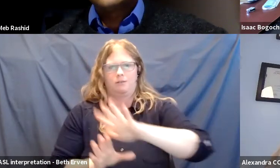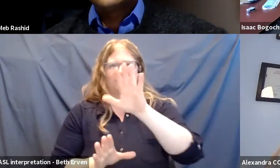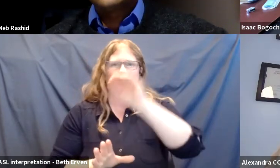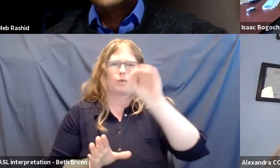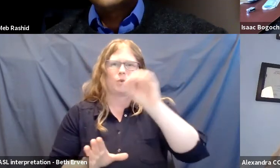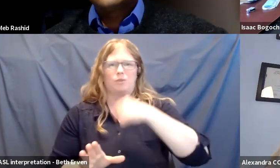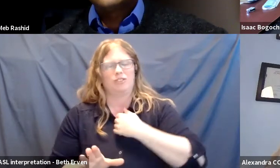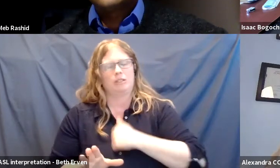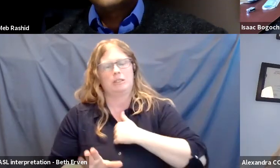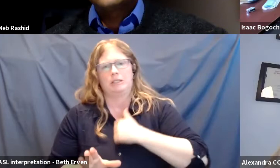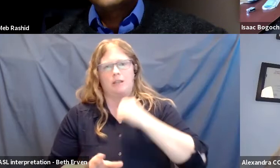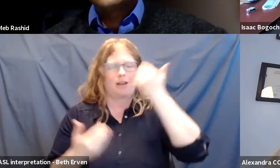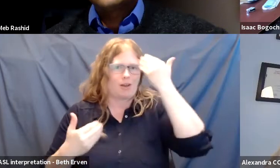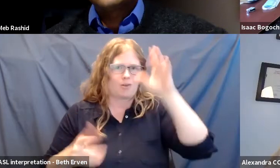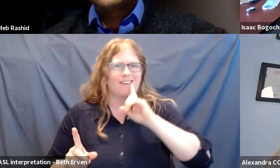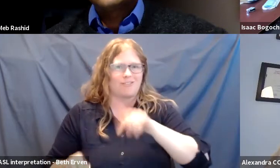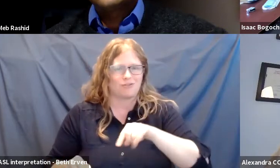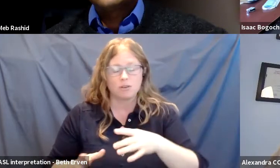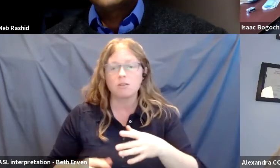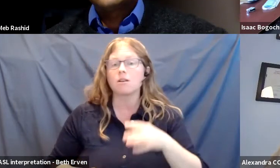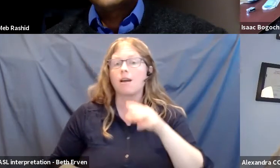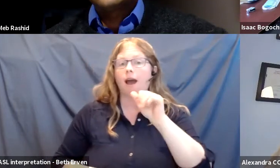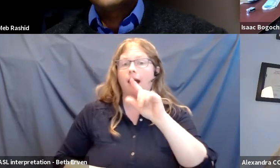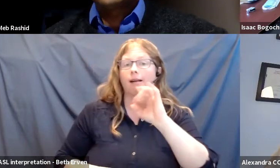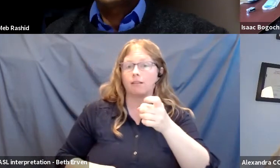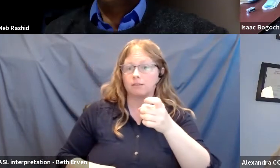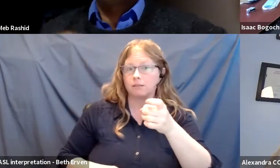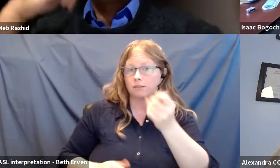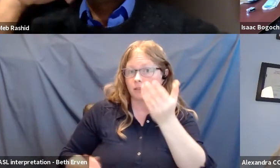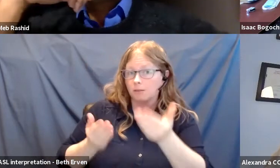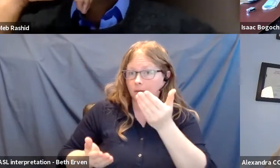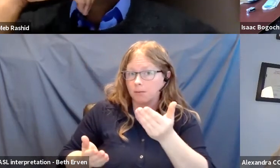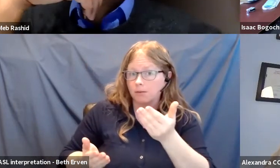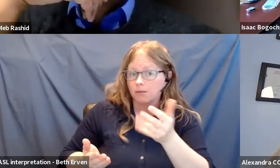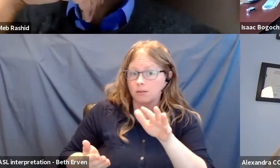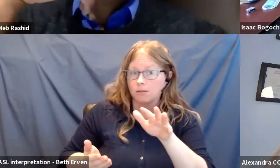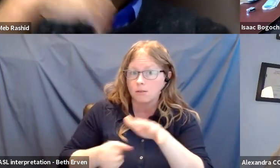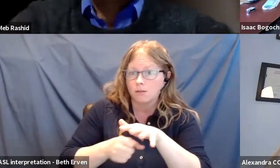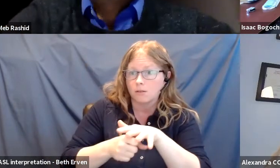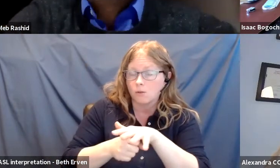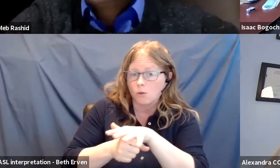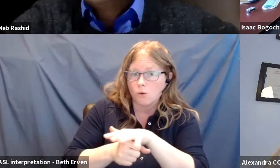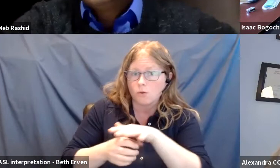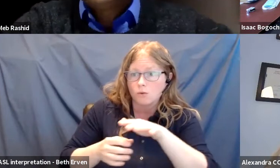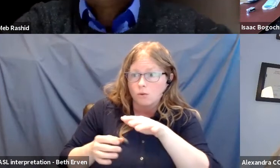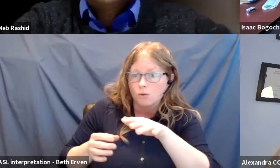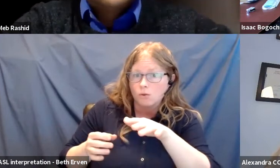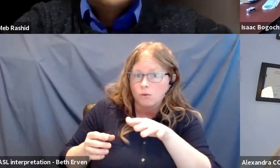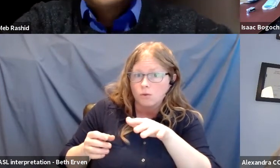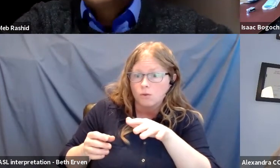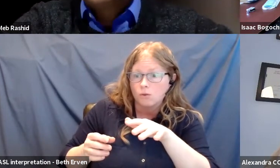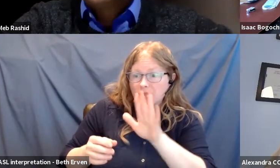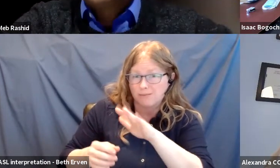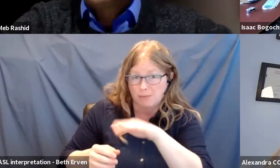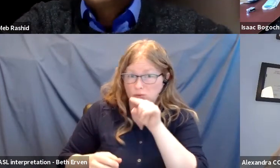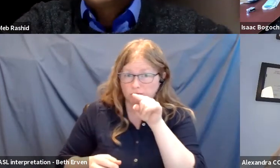I was going to mention that maybe people from the local regions can get help from their MP